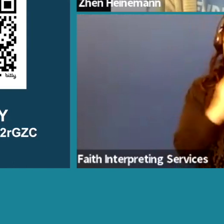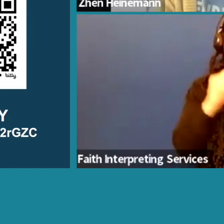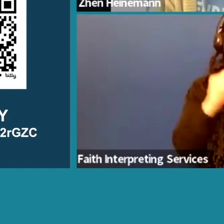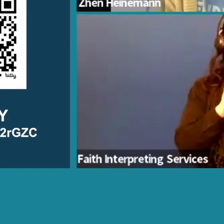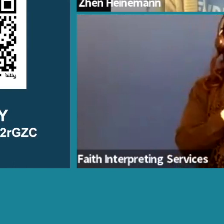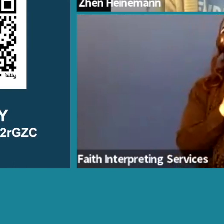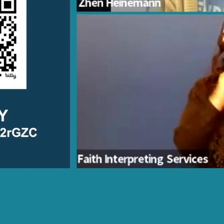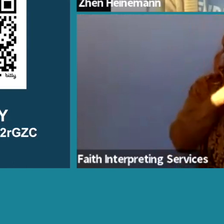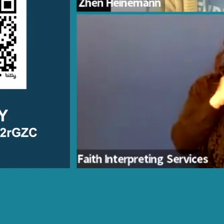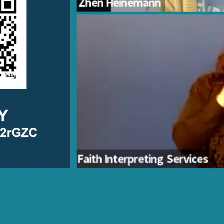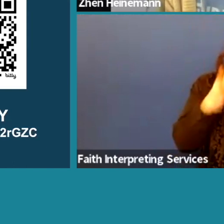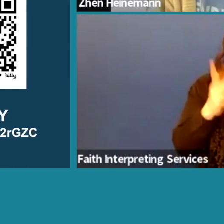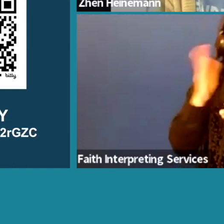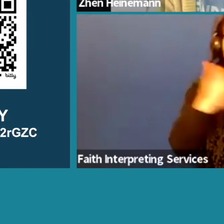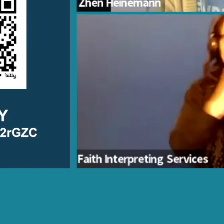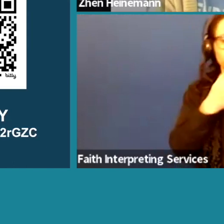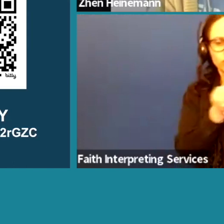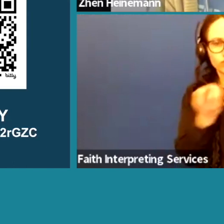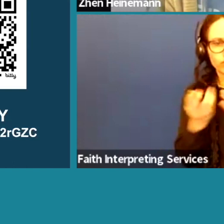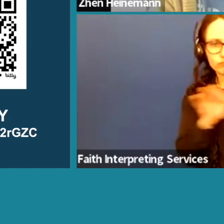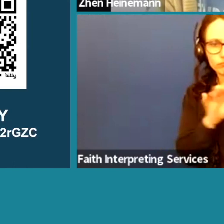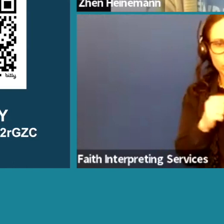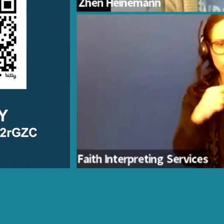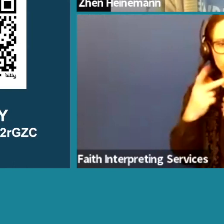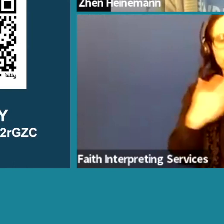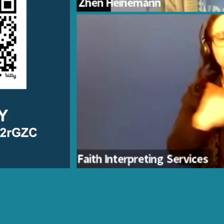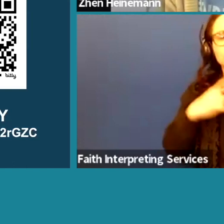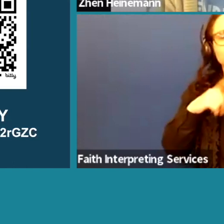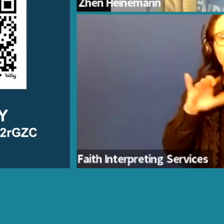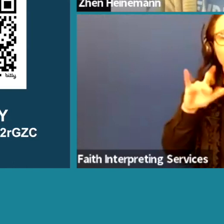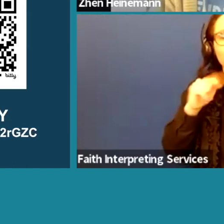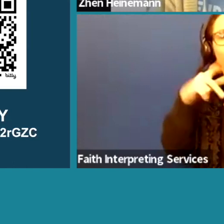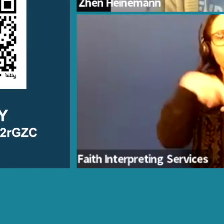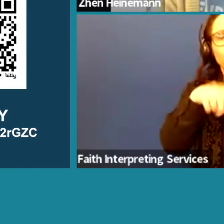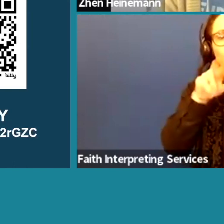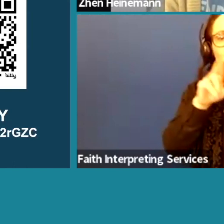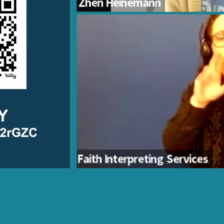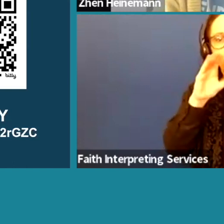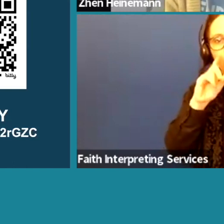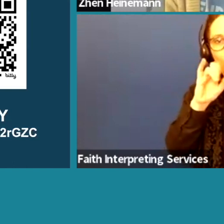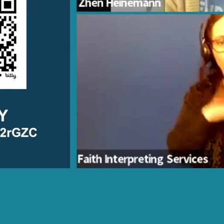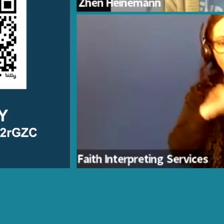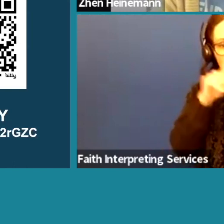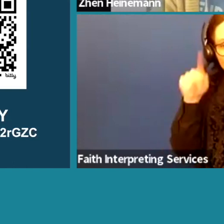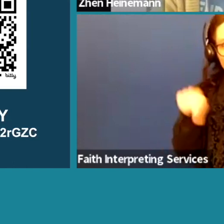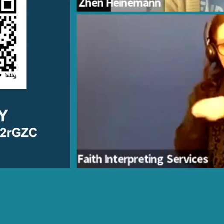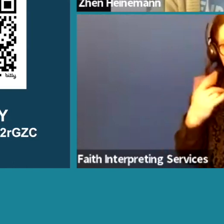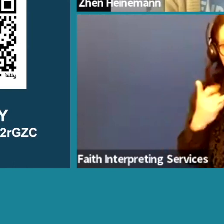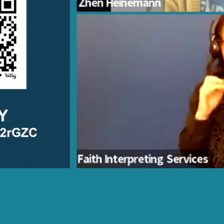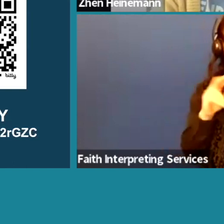are sharing out some resources related to this program, so check out the QR codes on the screen now or